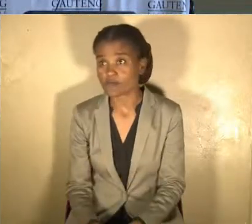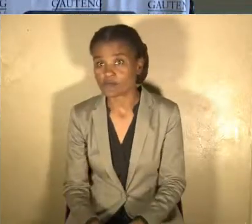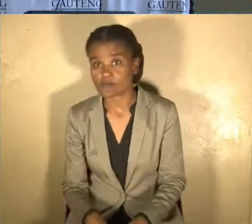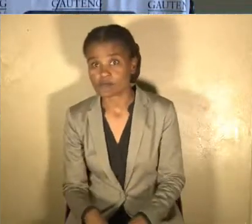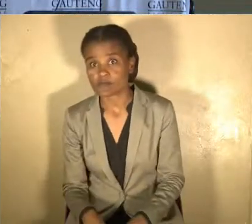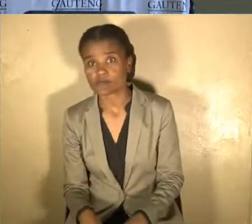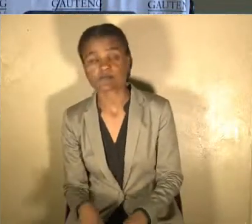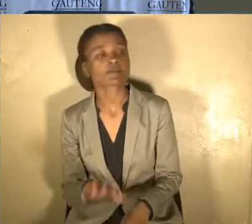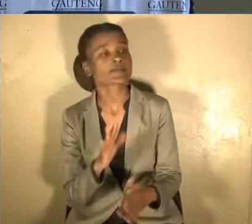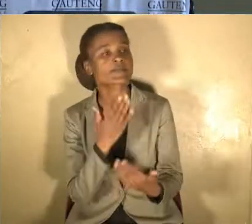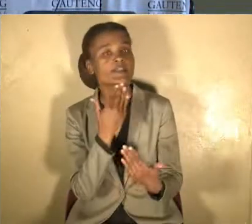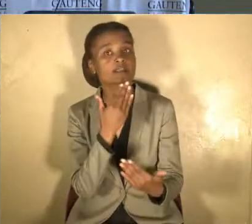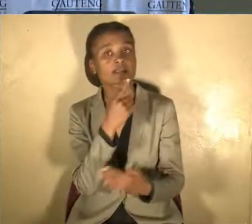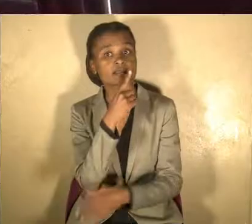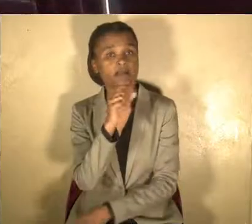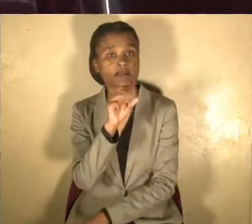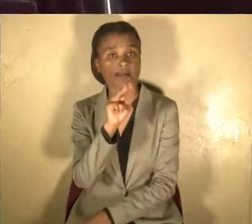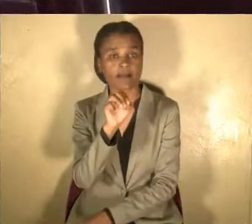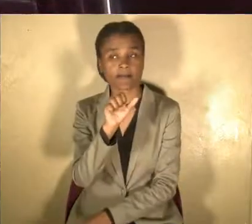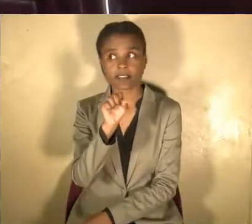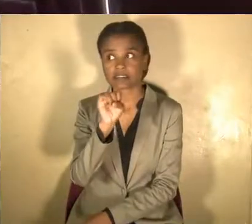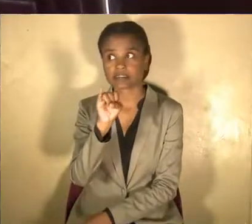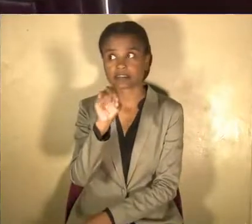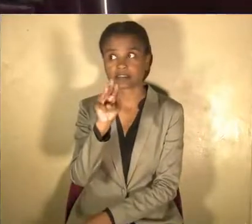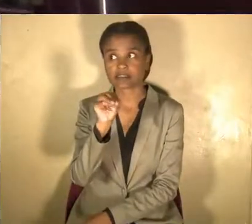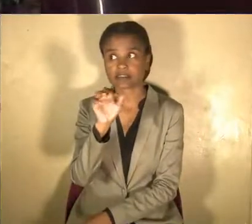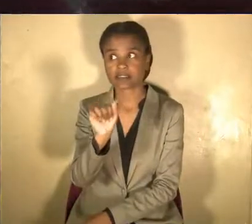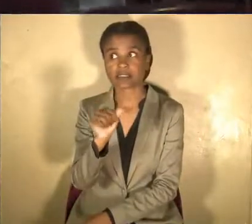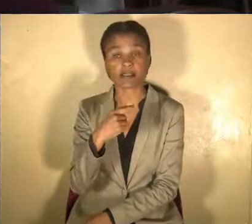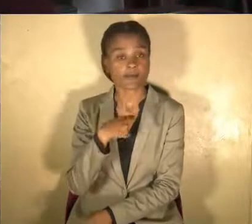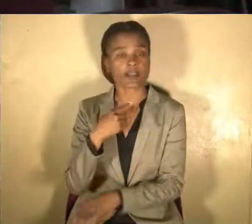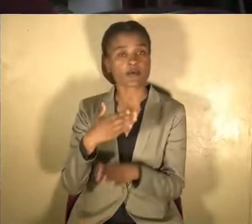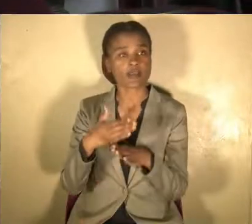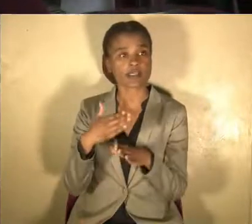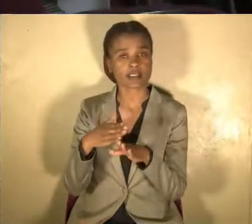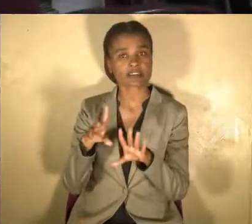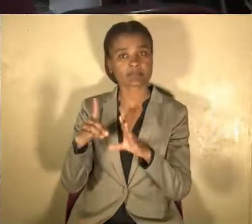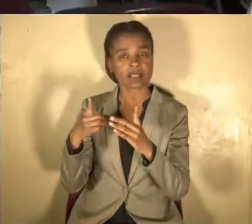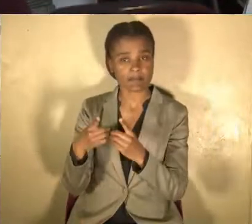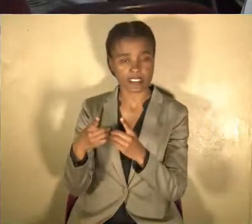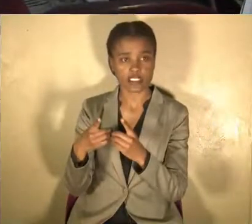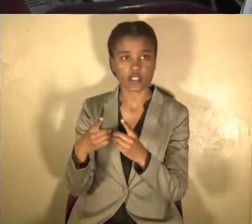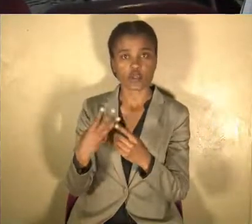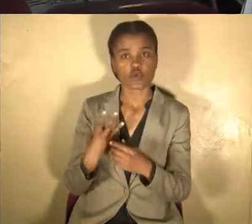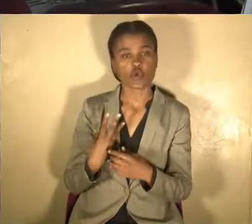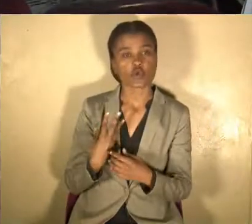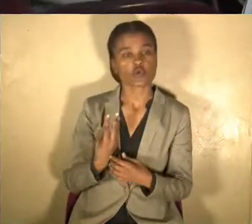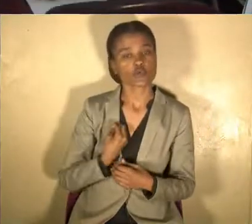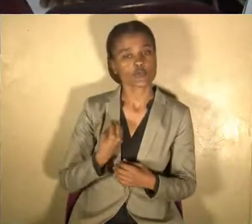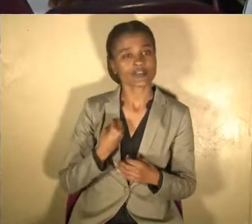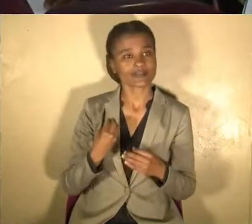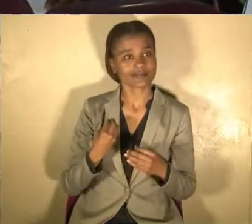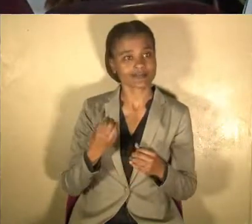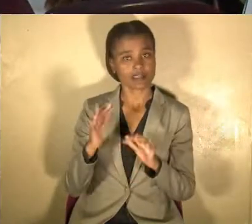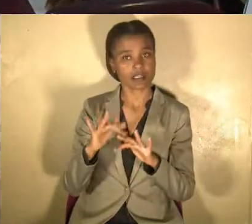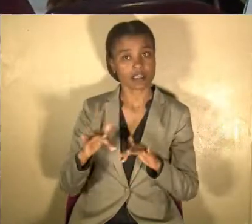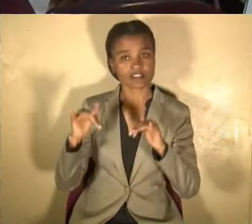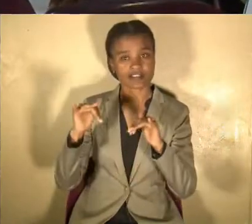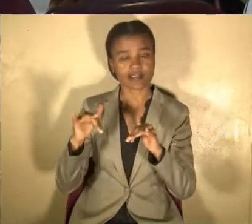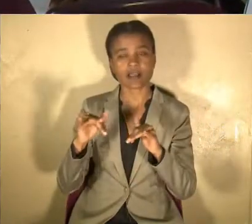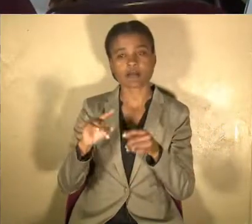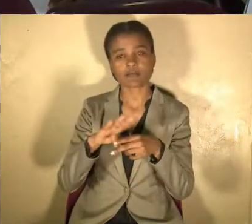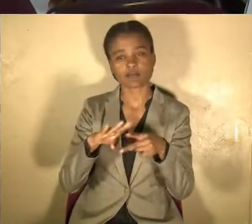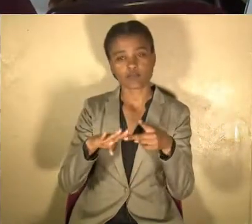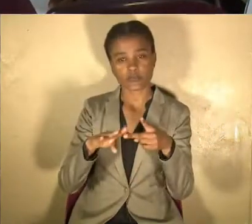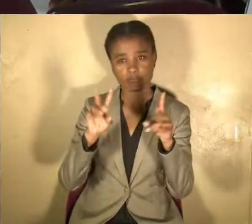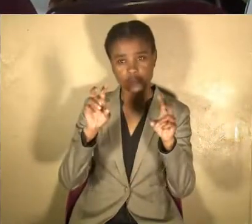Mosima wa Rakekana. I'm working in the legal department within the legislature. I just wanted to respond to two questions, and the first one was